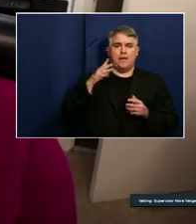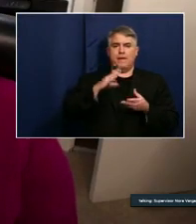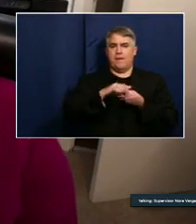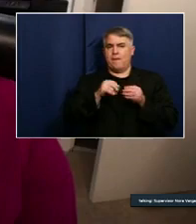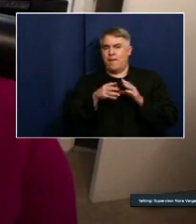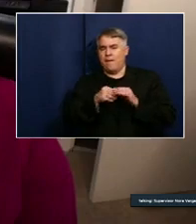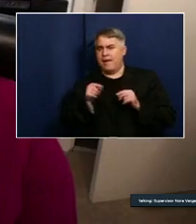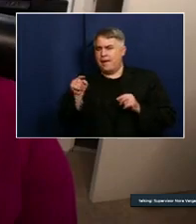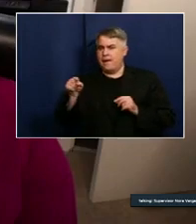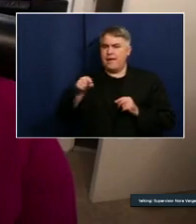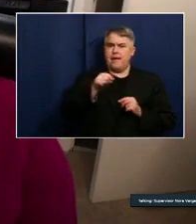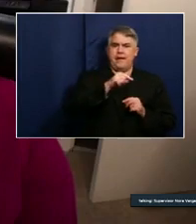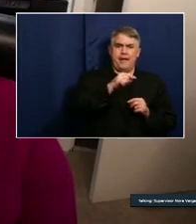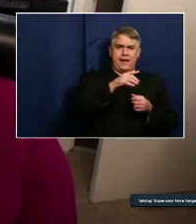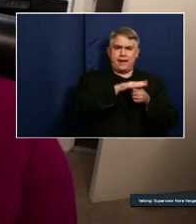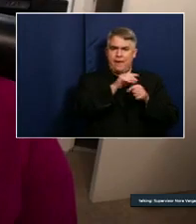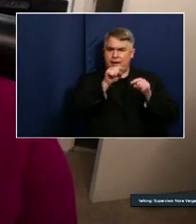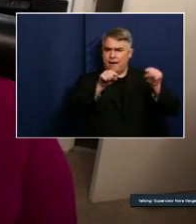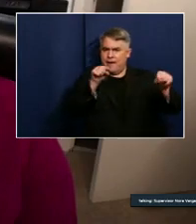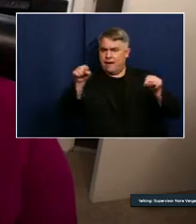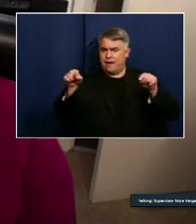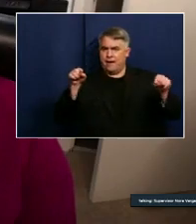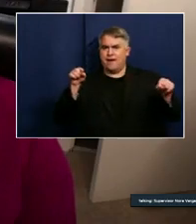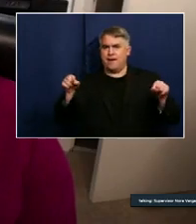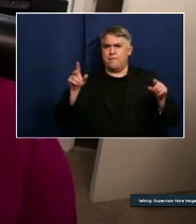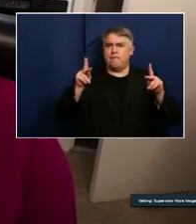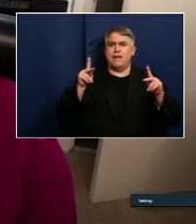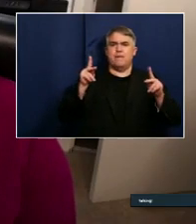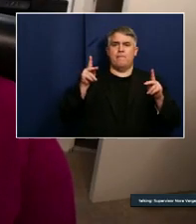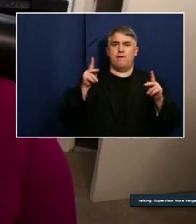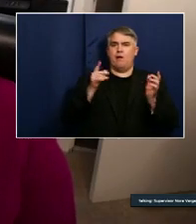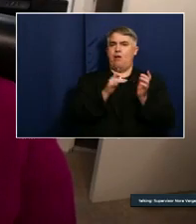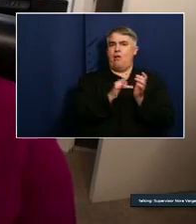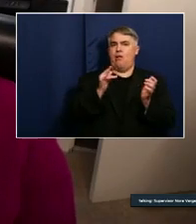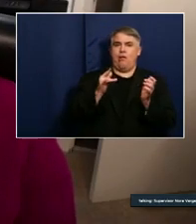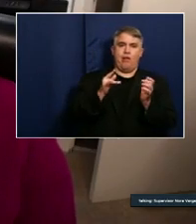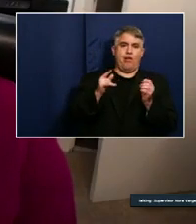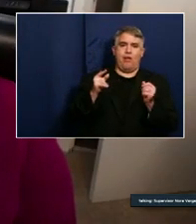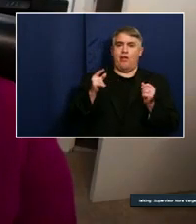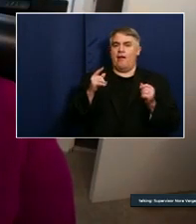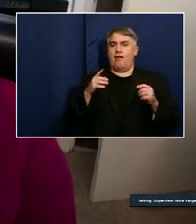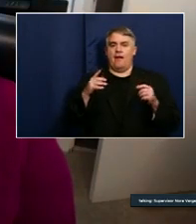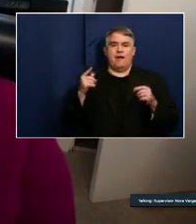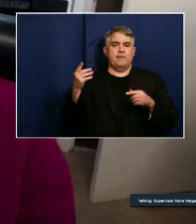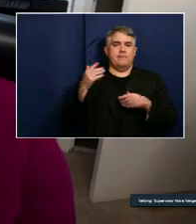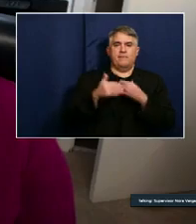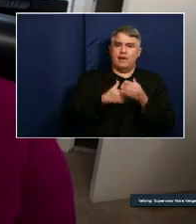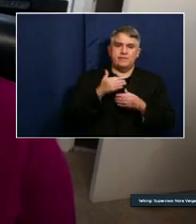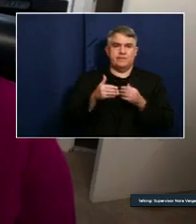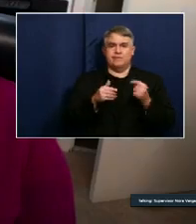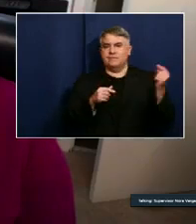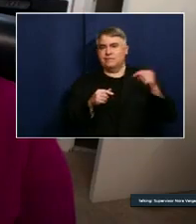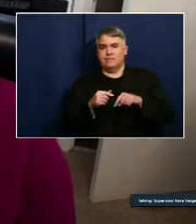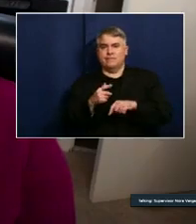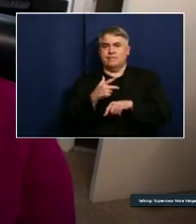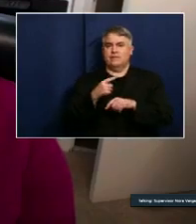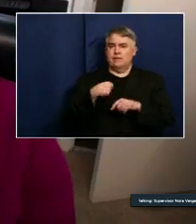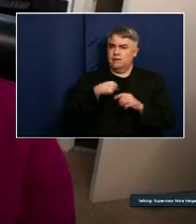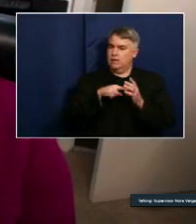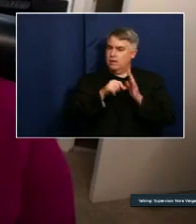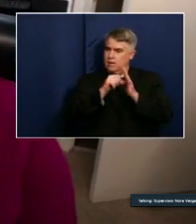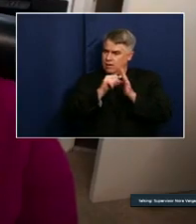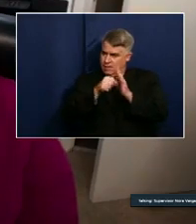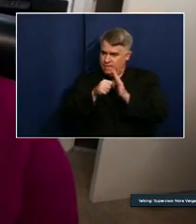where people have, you know, taken advantage and have gone through the process. But what we want to emphasize is we want to make sure that all San